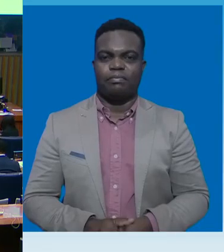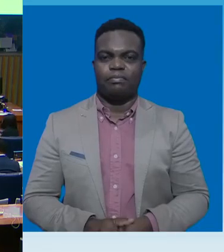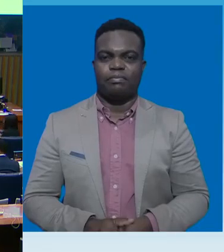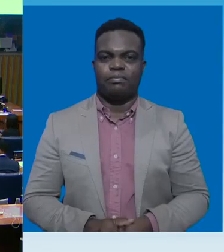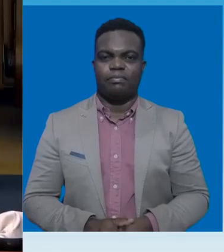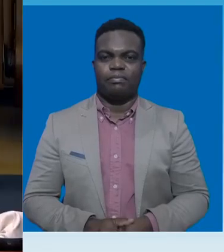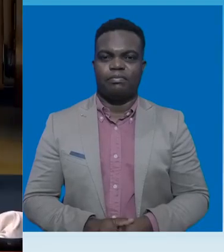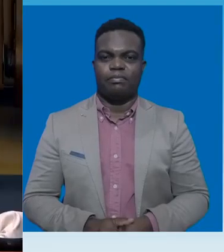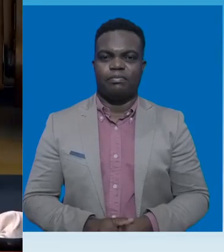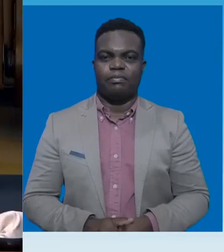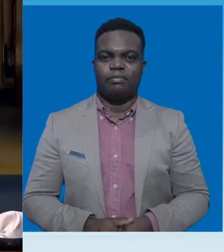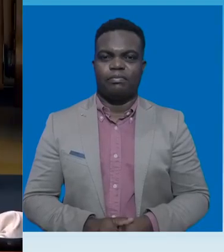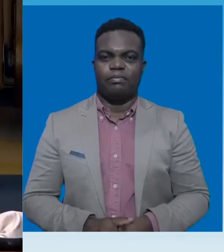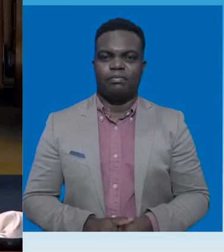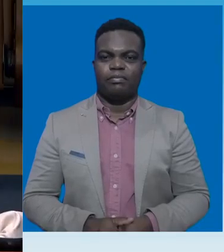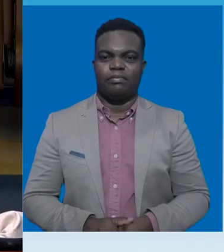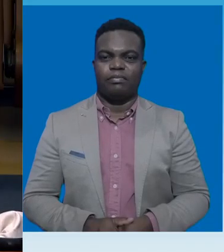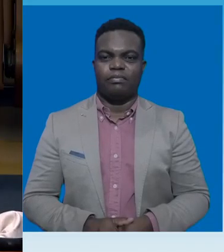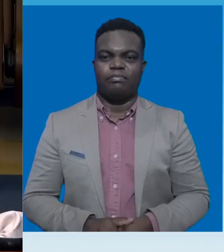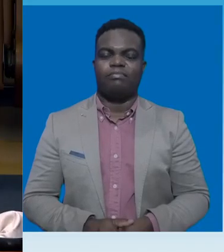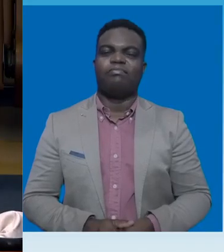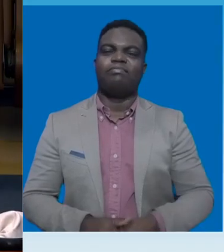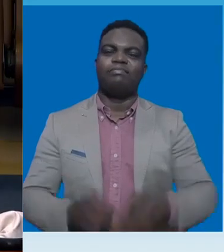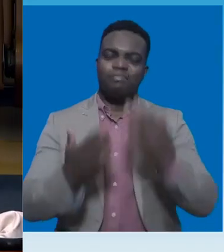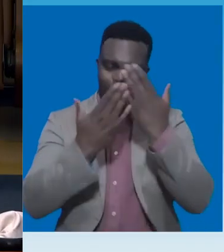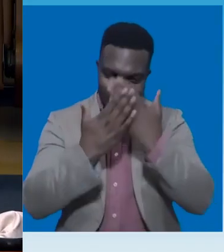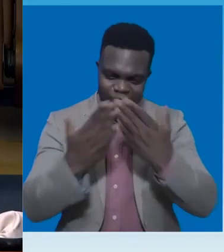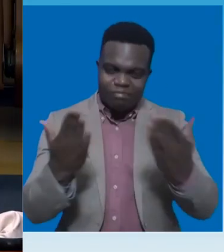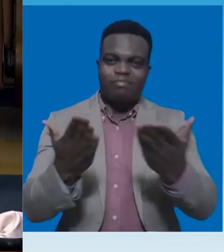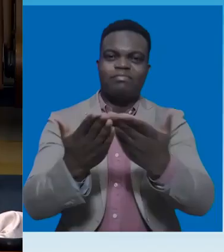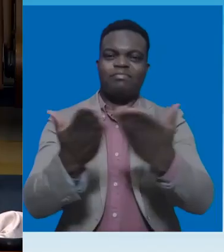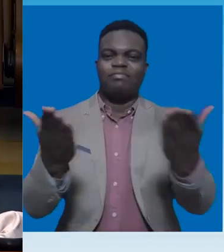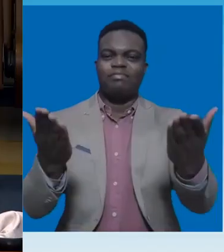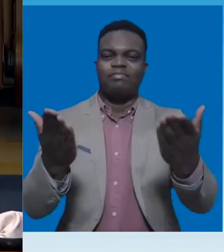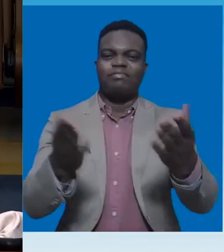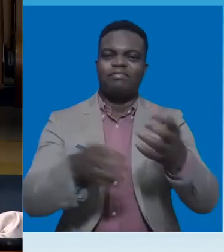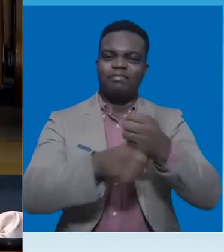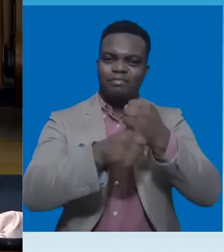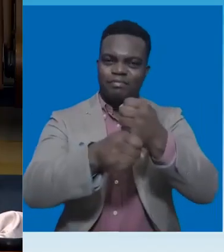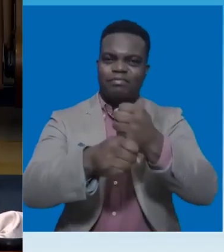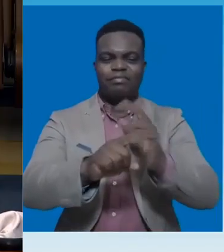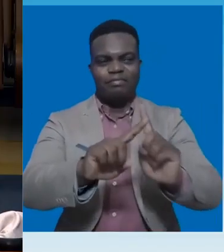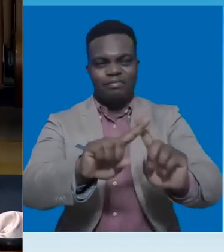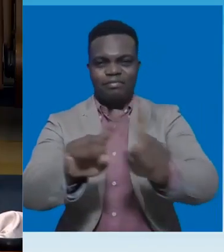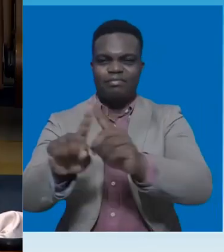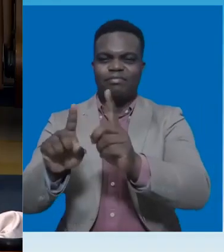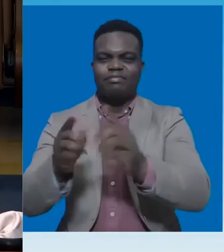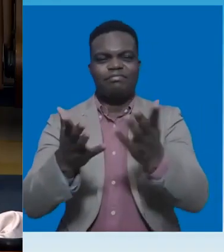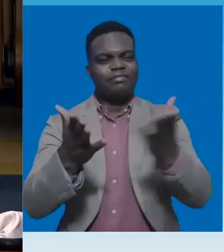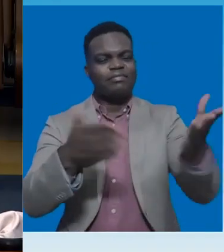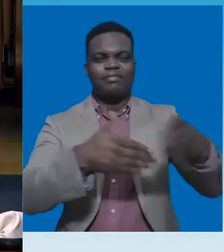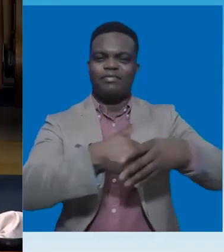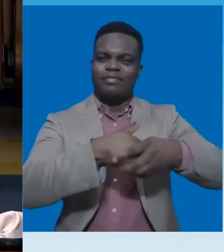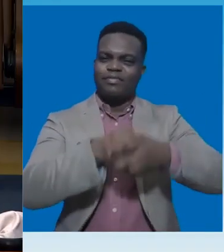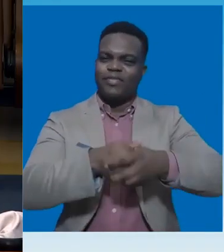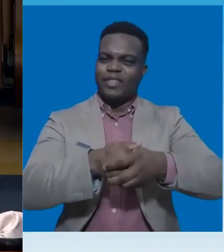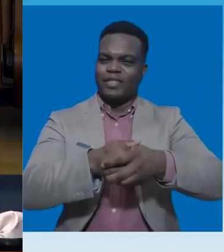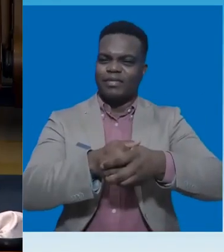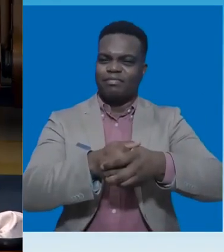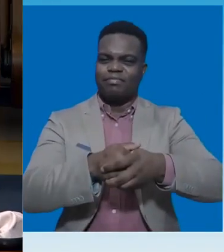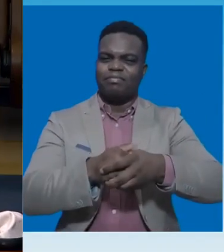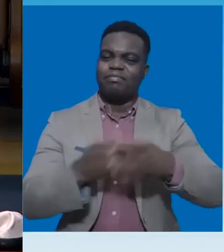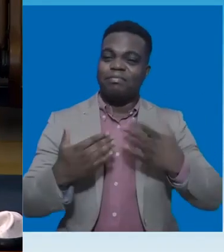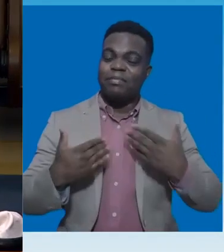Excellencies, distinguished delegates, colleagues, and friends. It is an honor to join you today at this